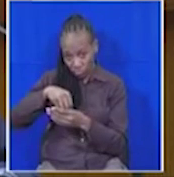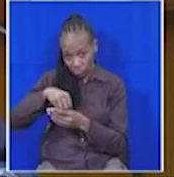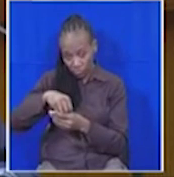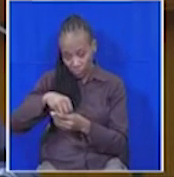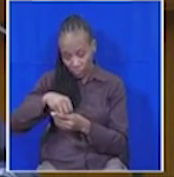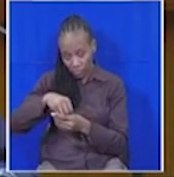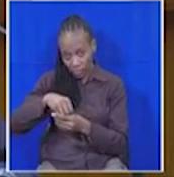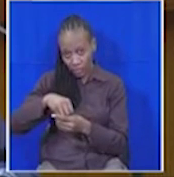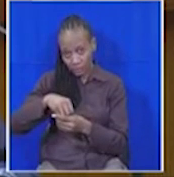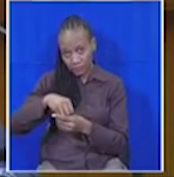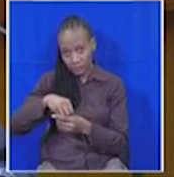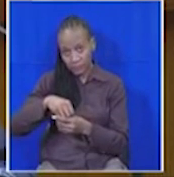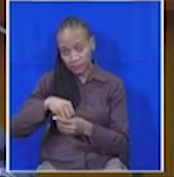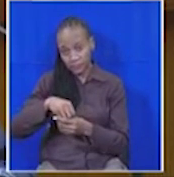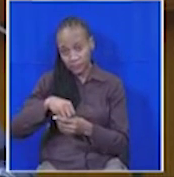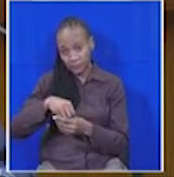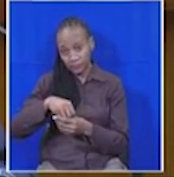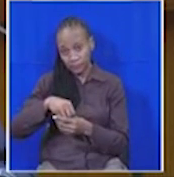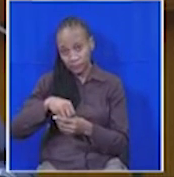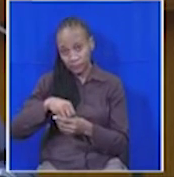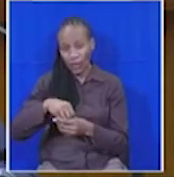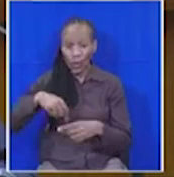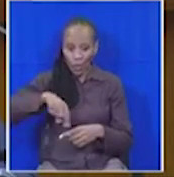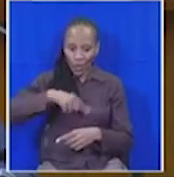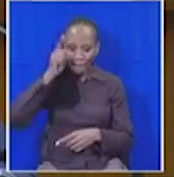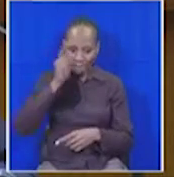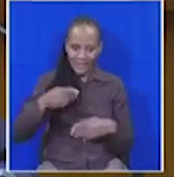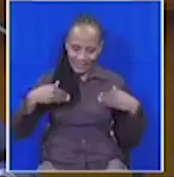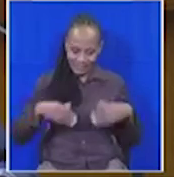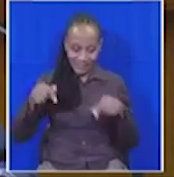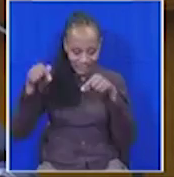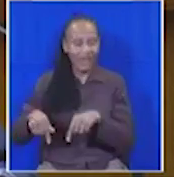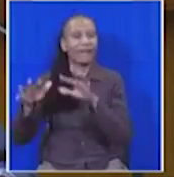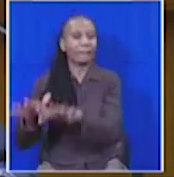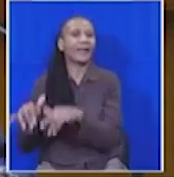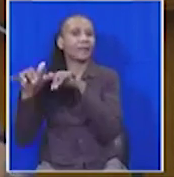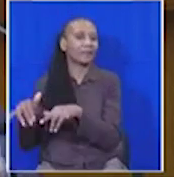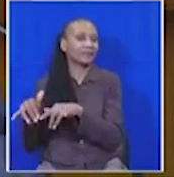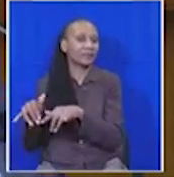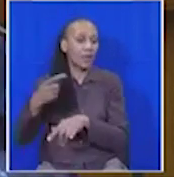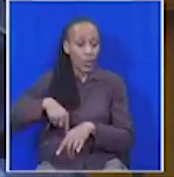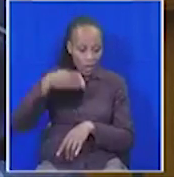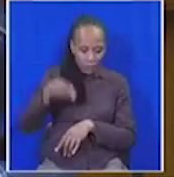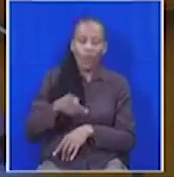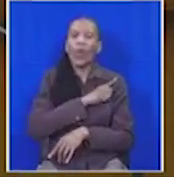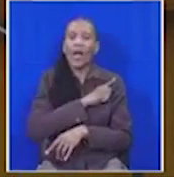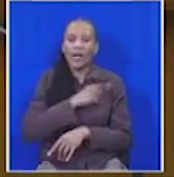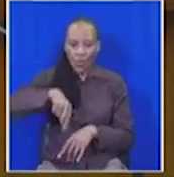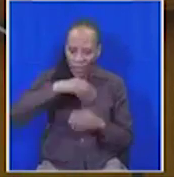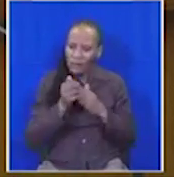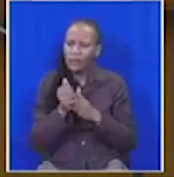such nature, we have to start in this august house, for we are here as leaders